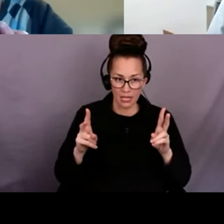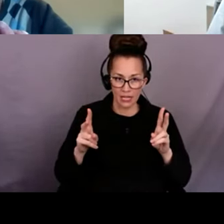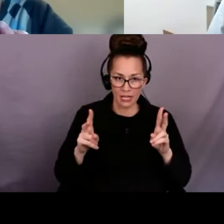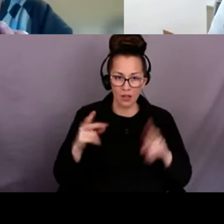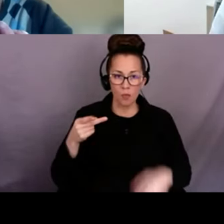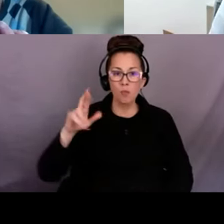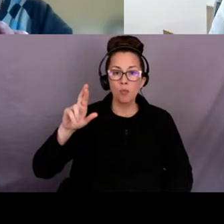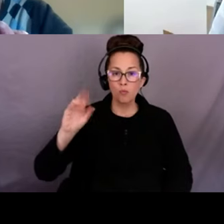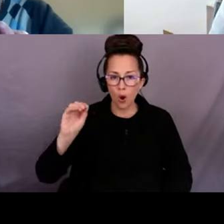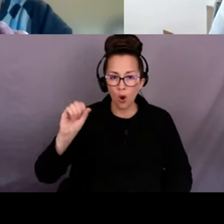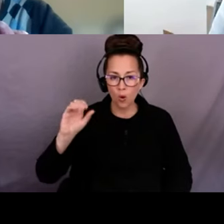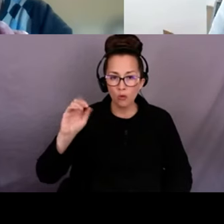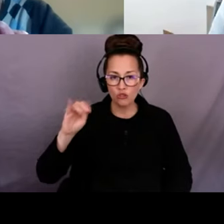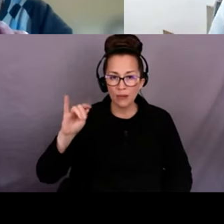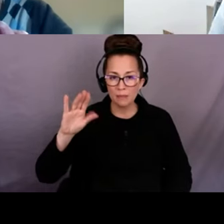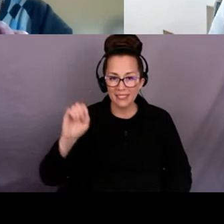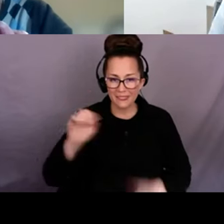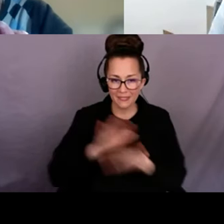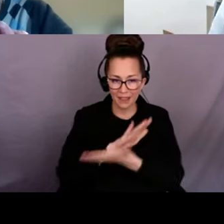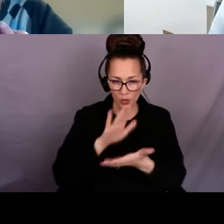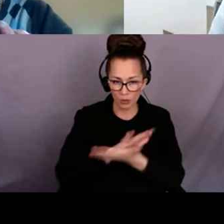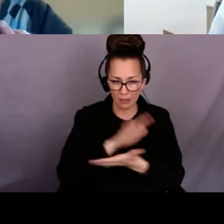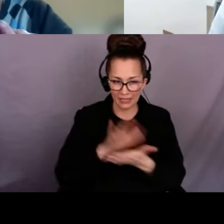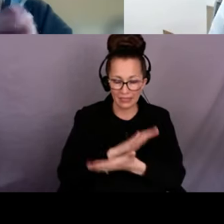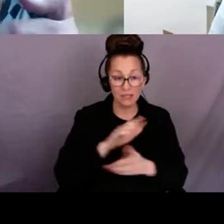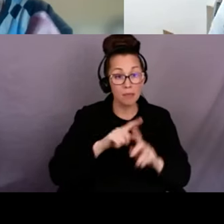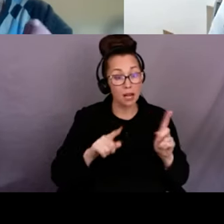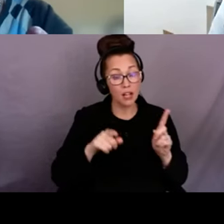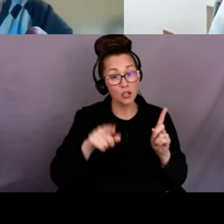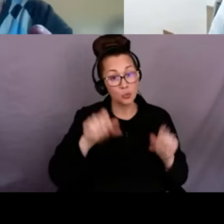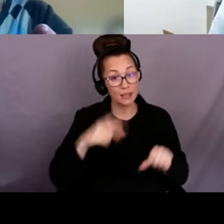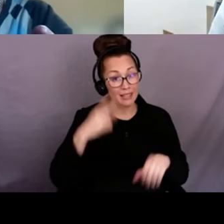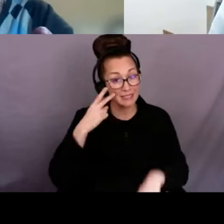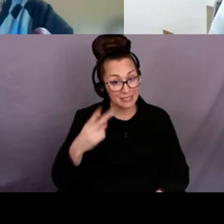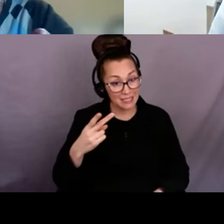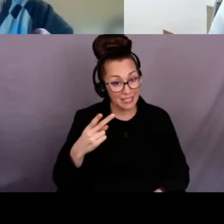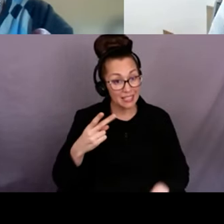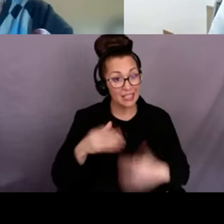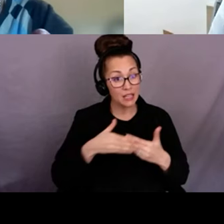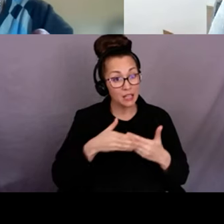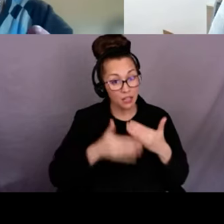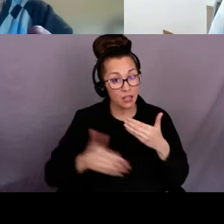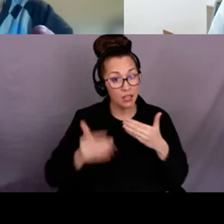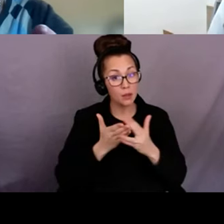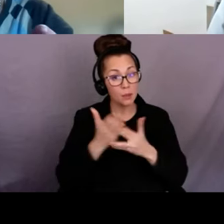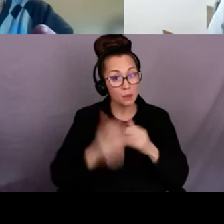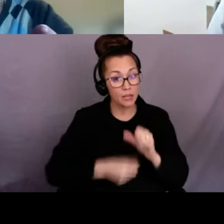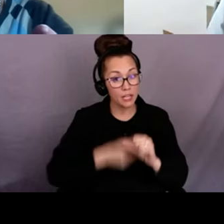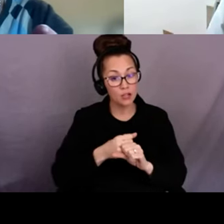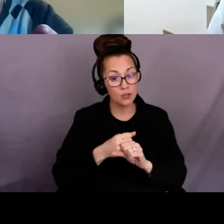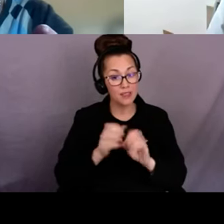prescriptive document, but you can see in the years the development of